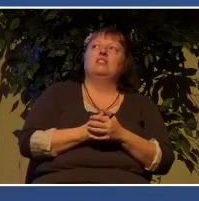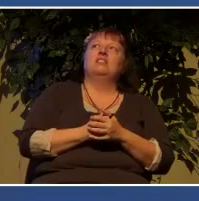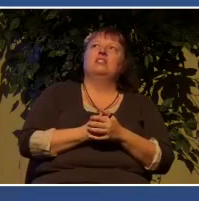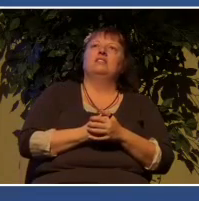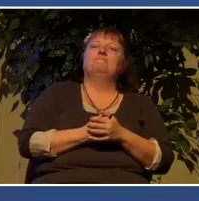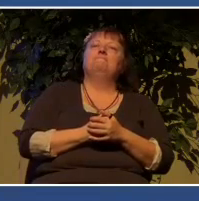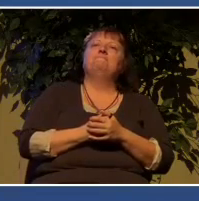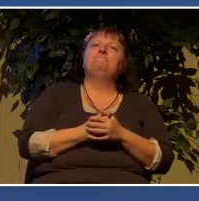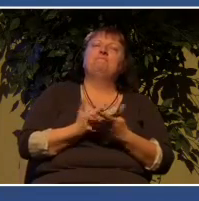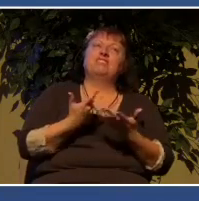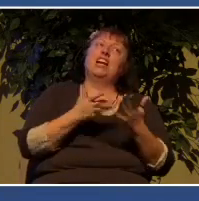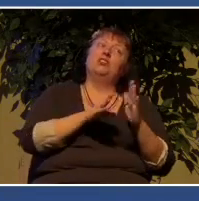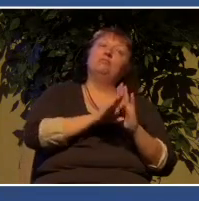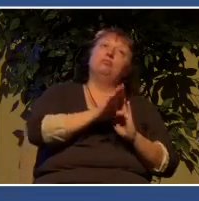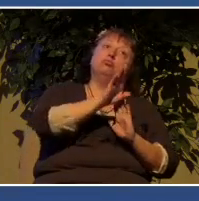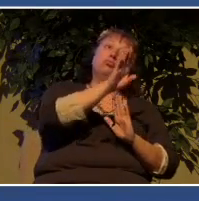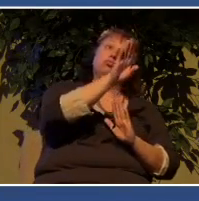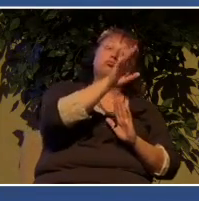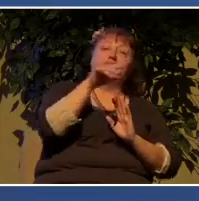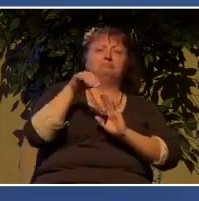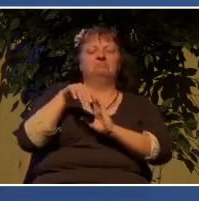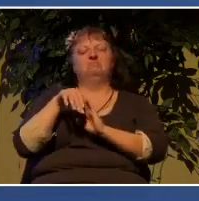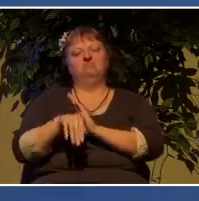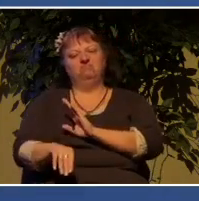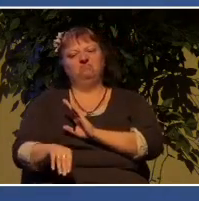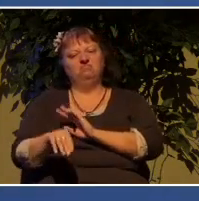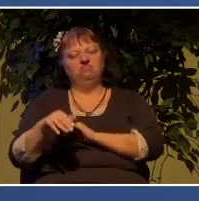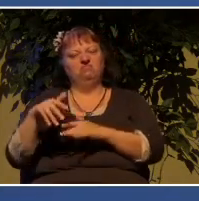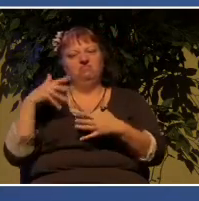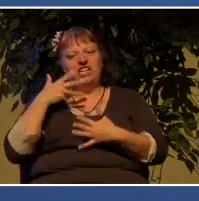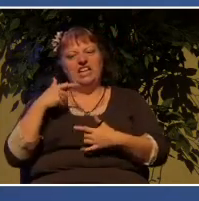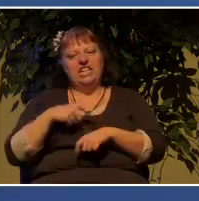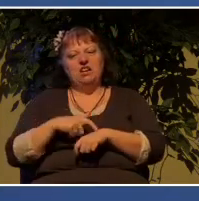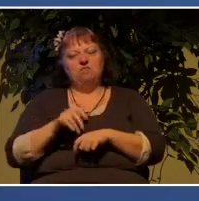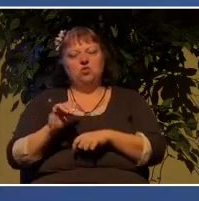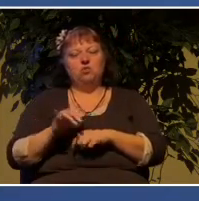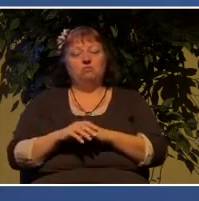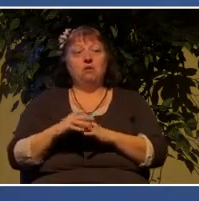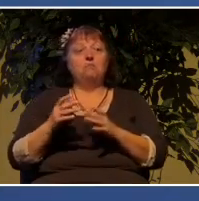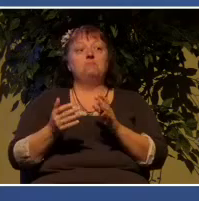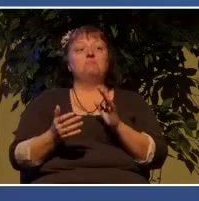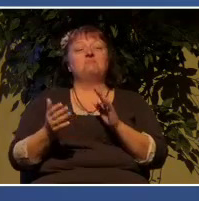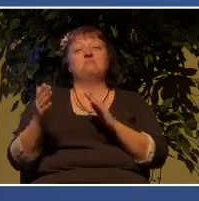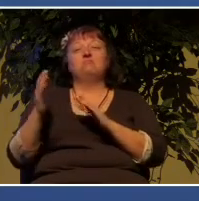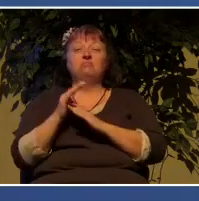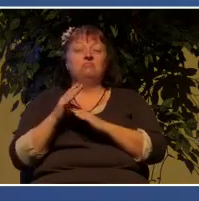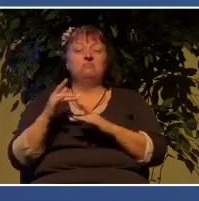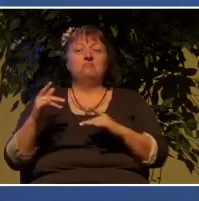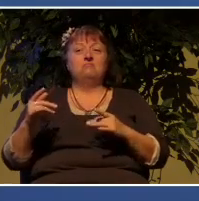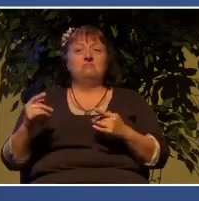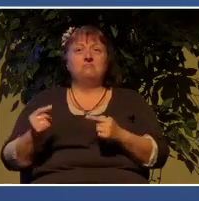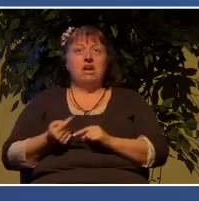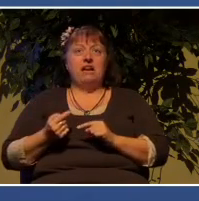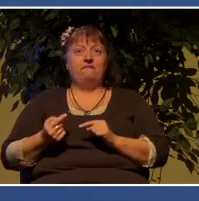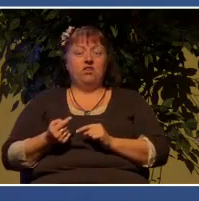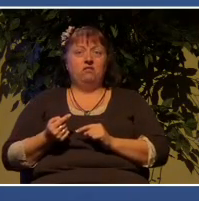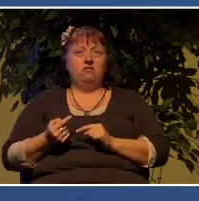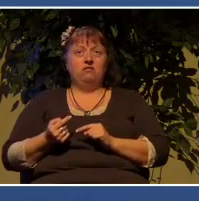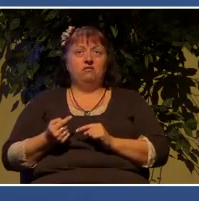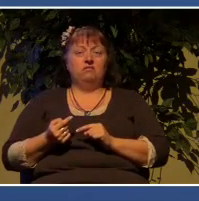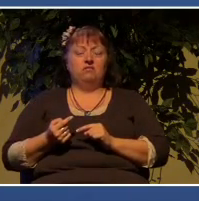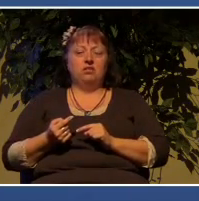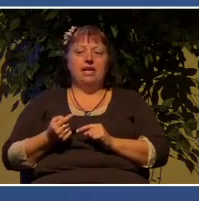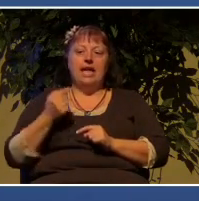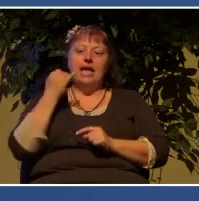that if I look back on it that I have found the most painful, and you will, a lot of you can identify with this, you pour yourself into